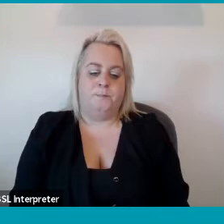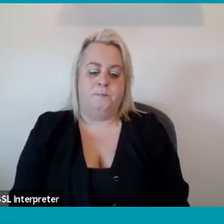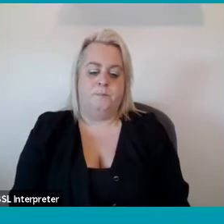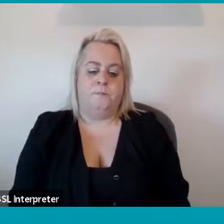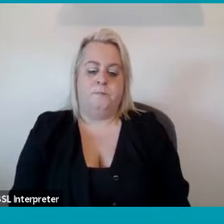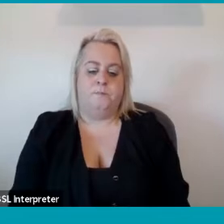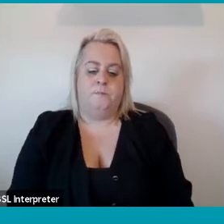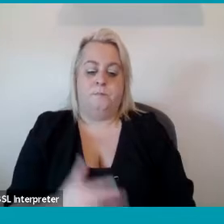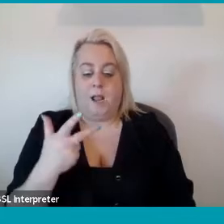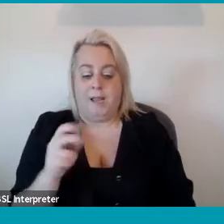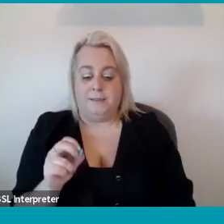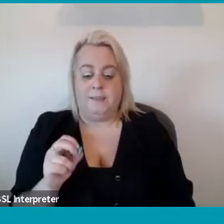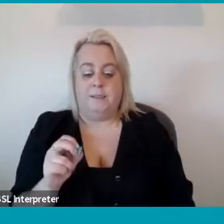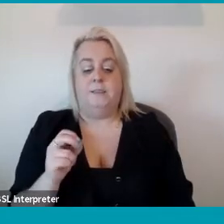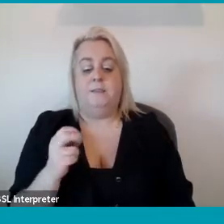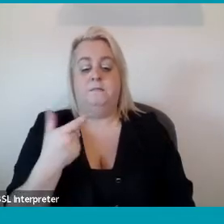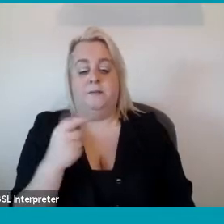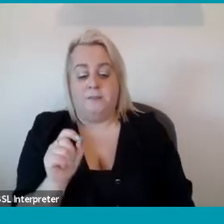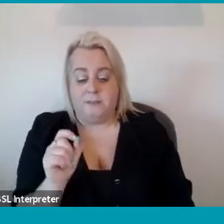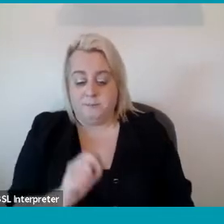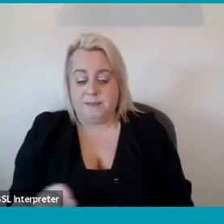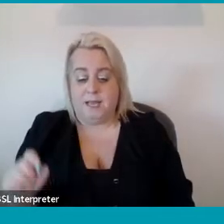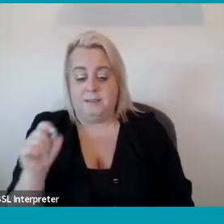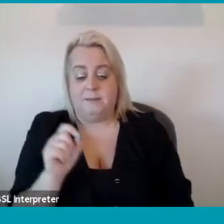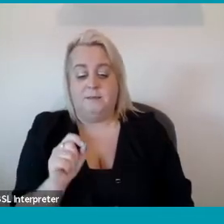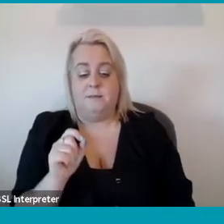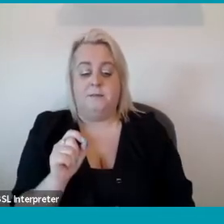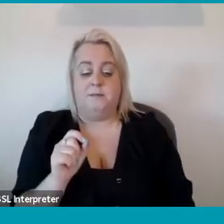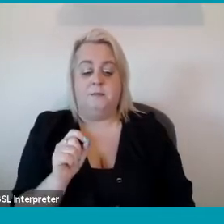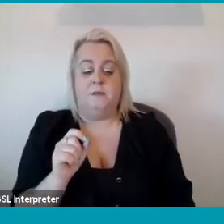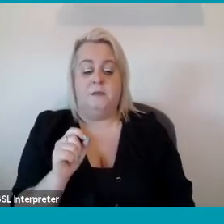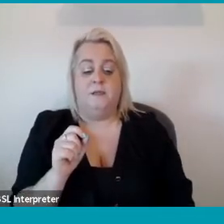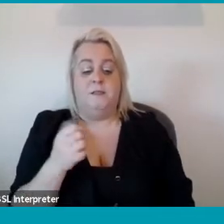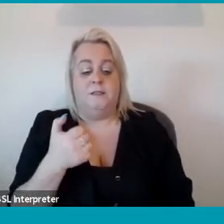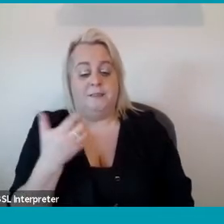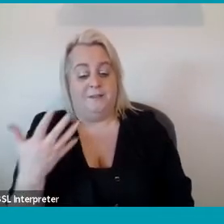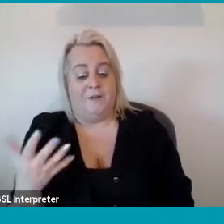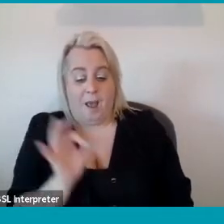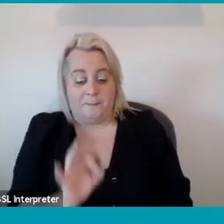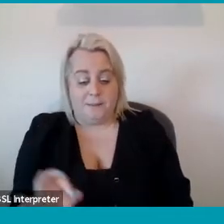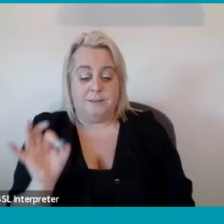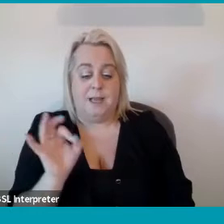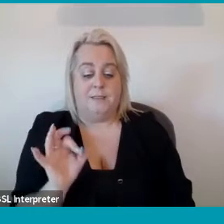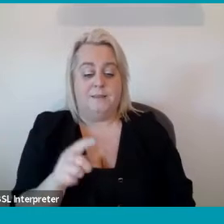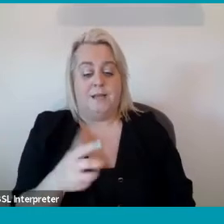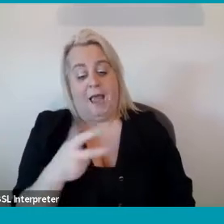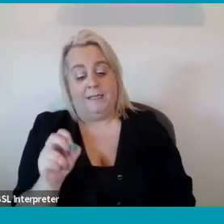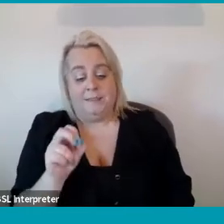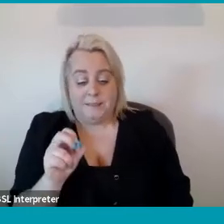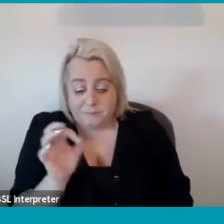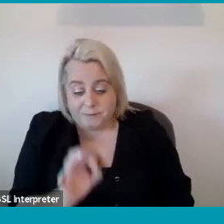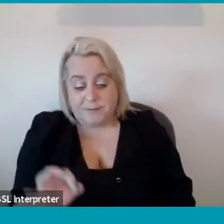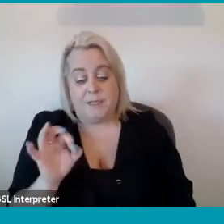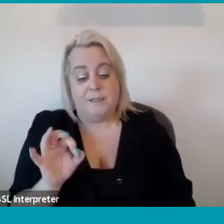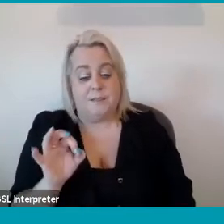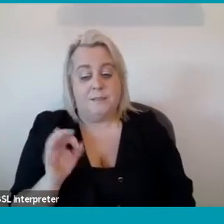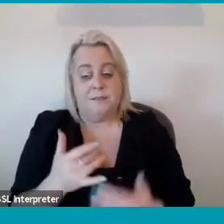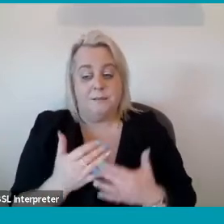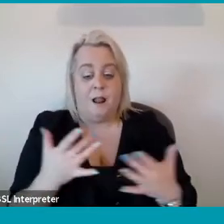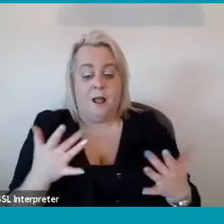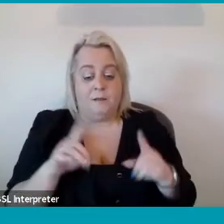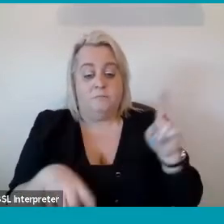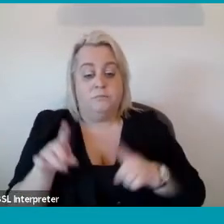80%, 70, 70. You're good, you lot. 65, 80.